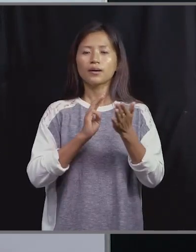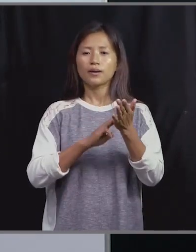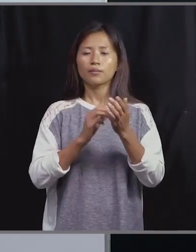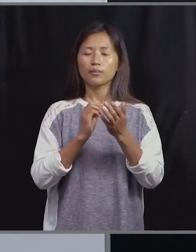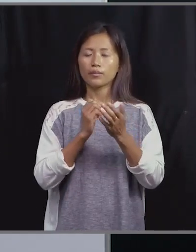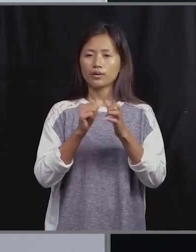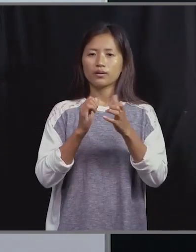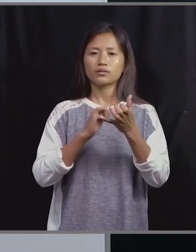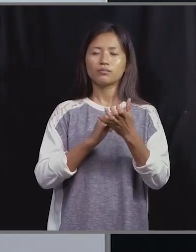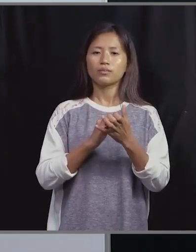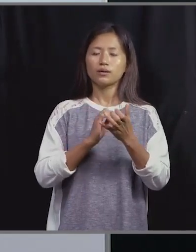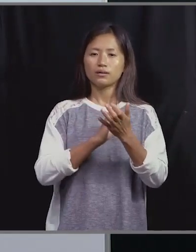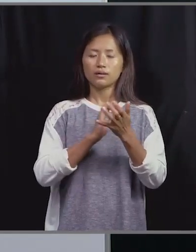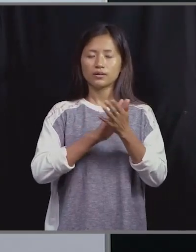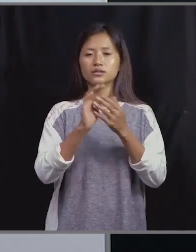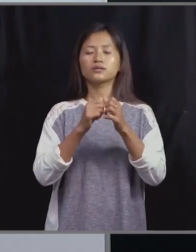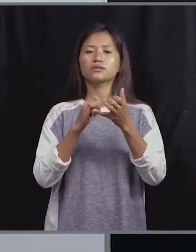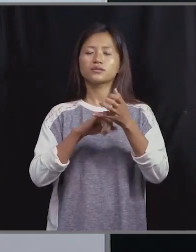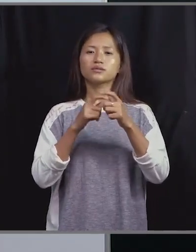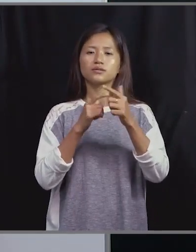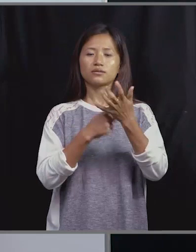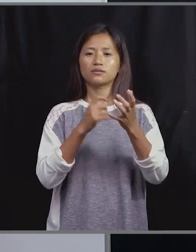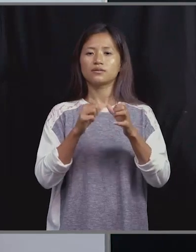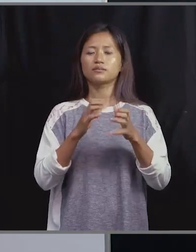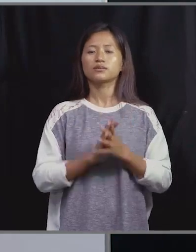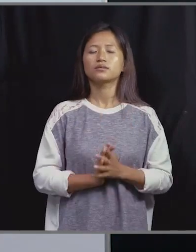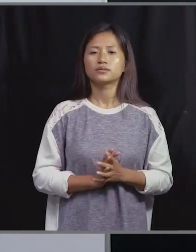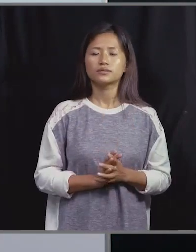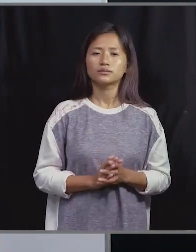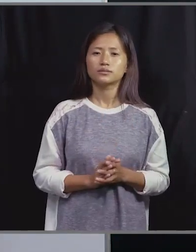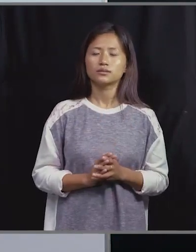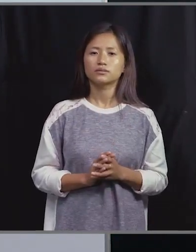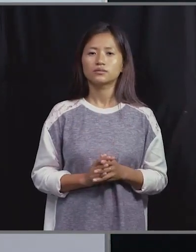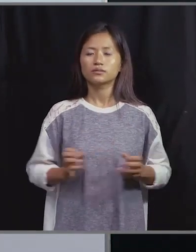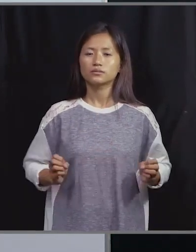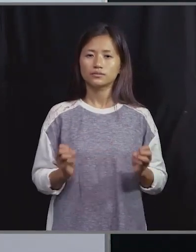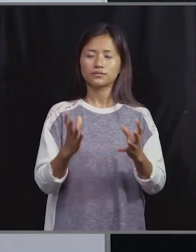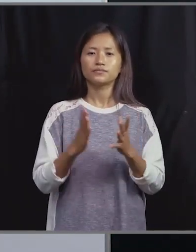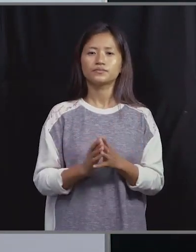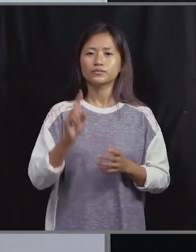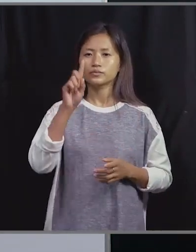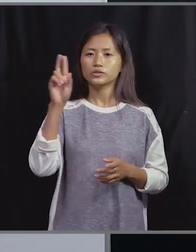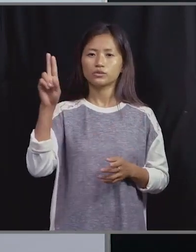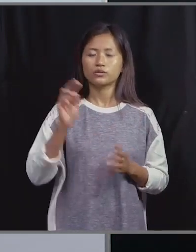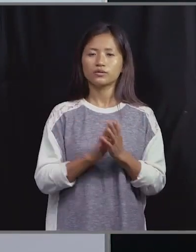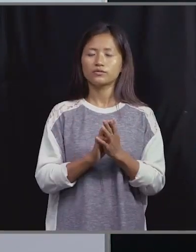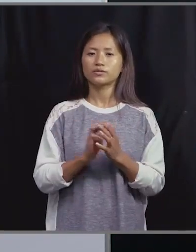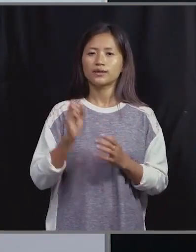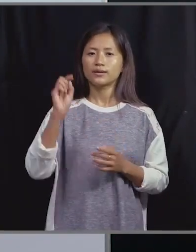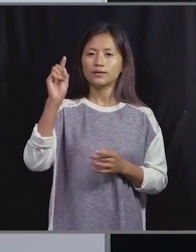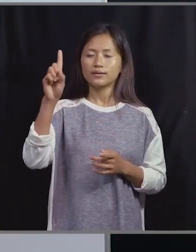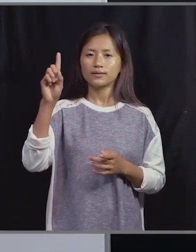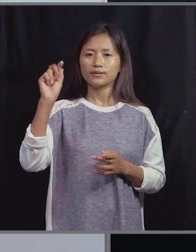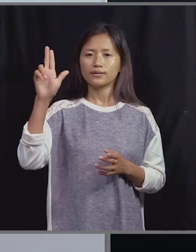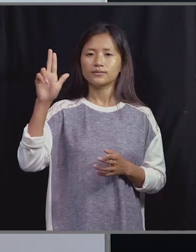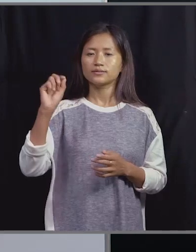that outburst is known as the Deccan riot. It started on 12 May 1875. Please keep